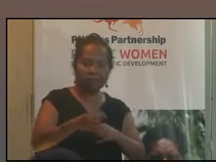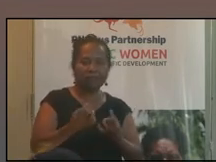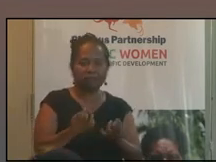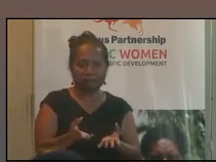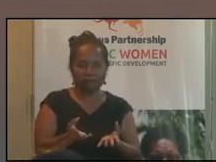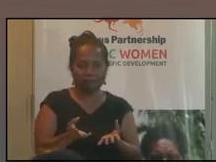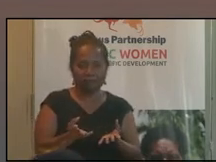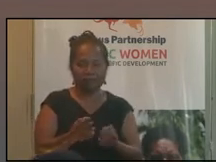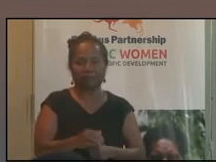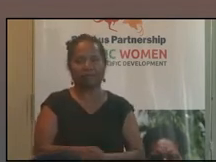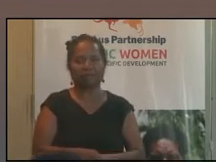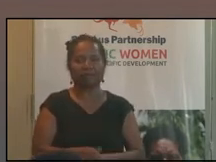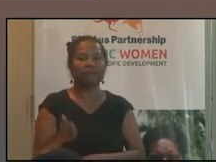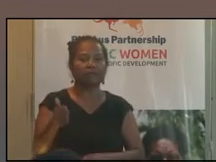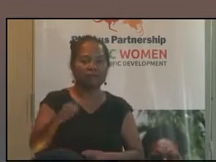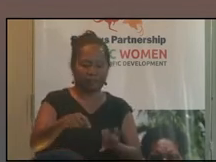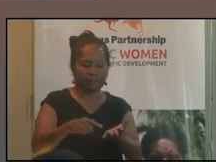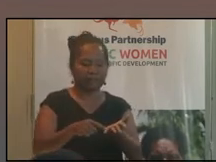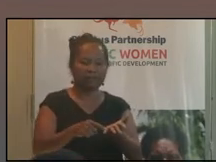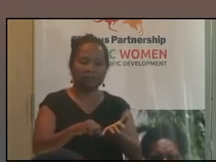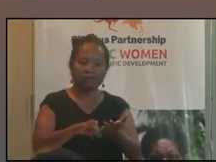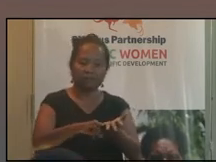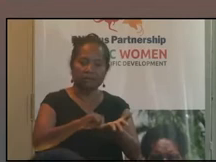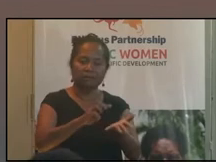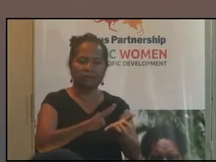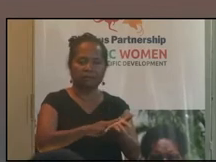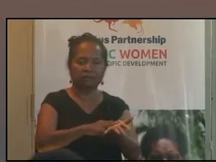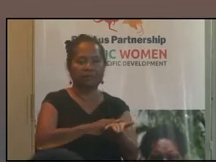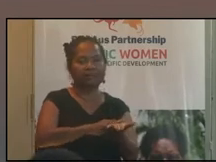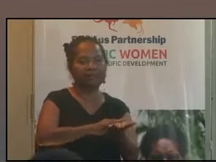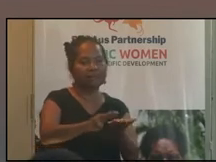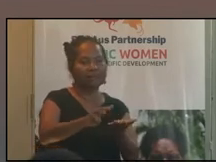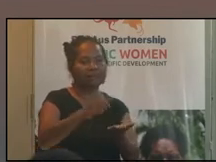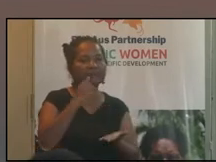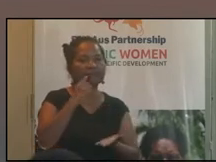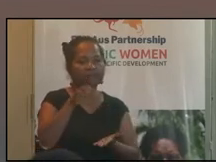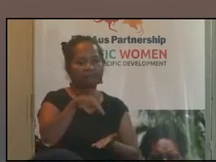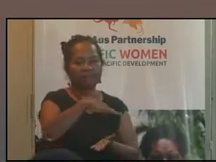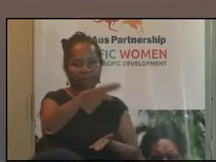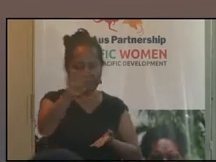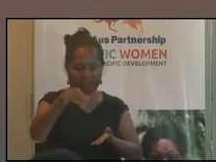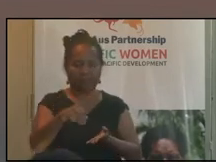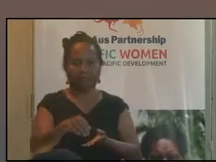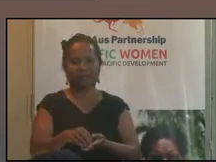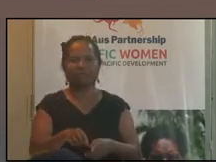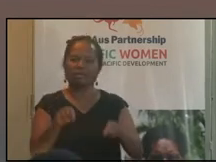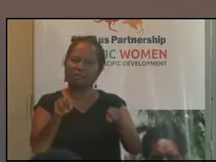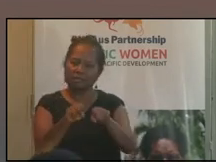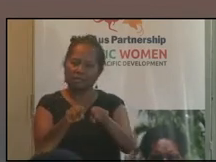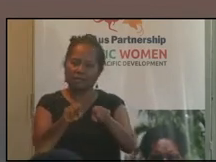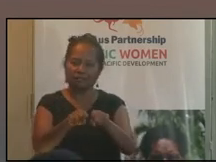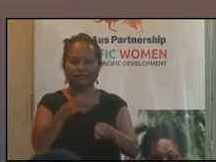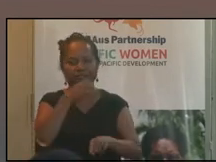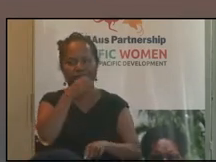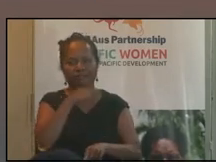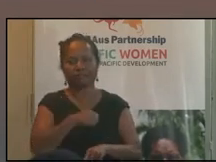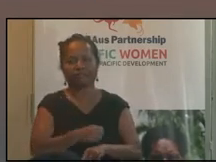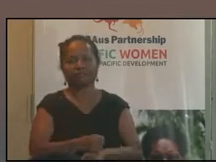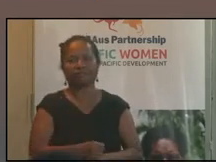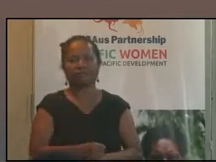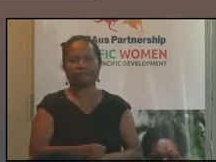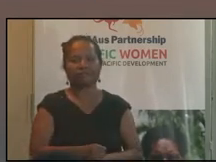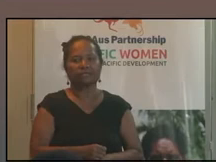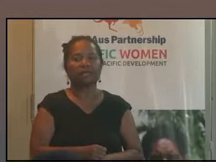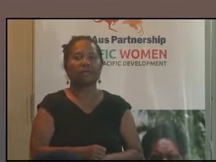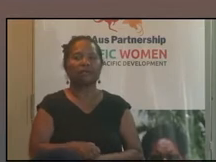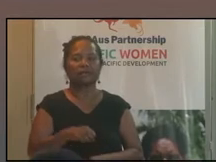that's how, in the absence of any TSM, that's the message that's coming across. You got to campaign exactly like men. Now that entails starting very